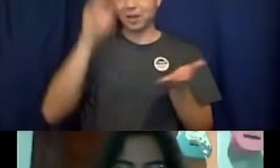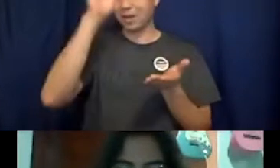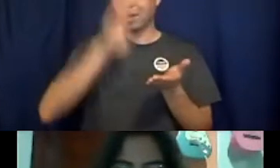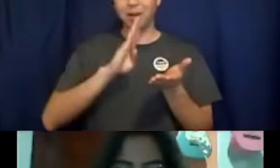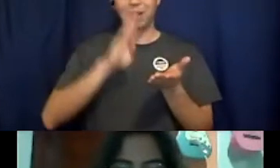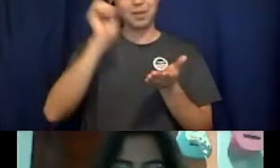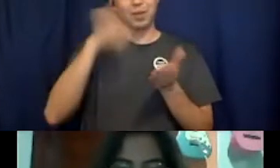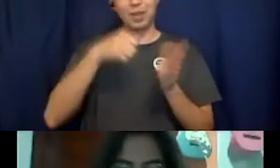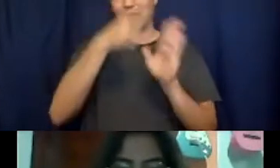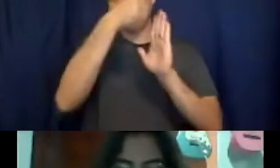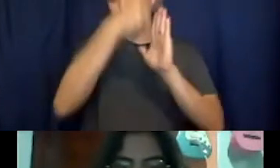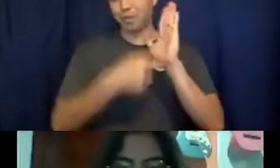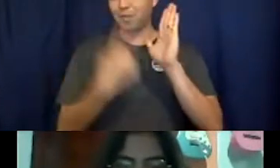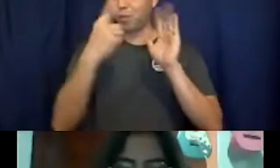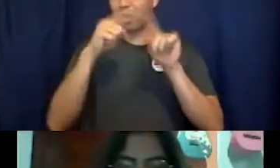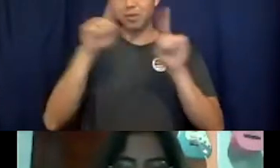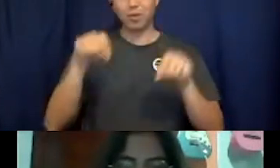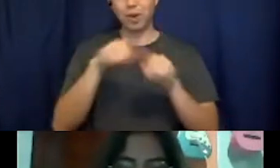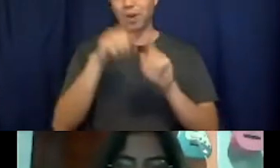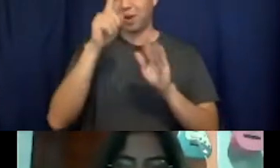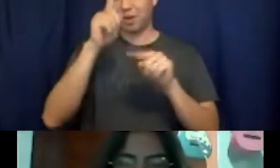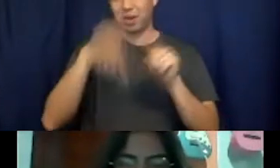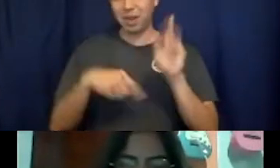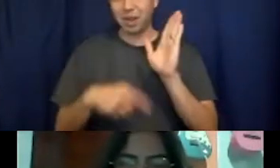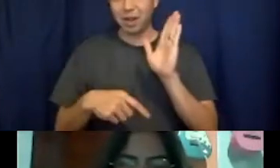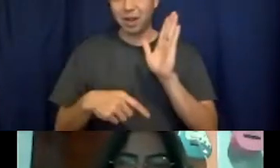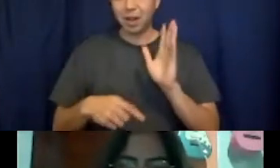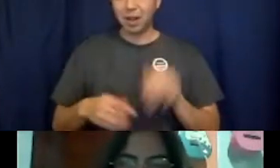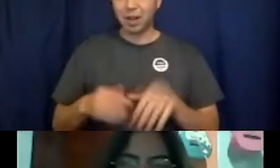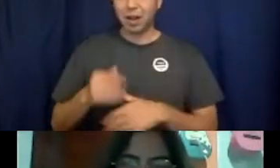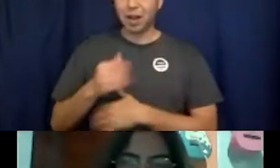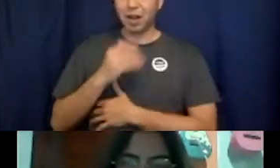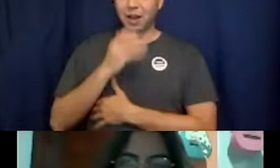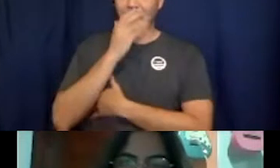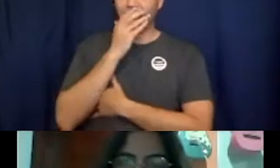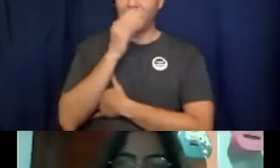more interesting than my most recent dream. So I'll give you that. RBG,